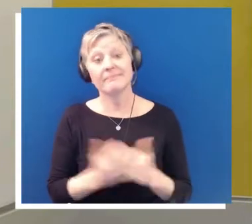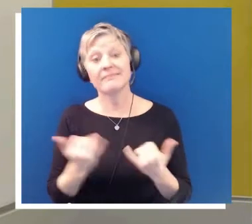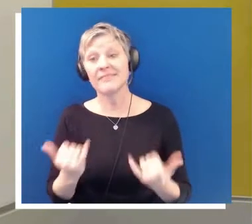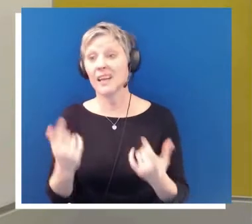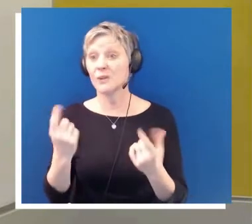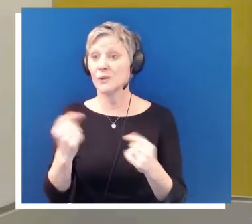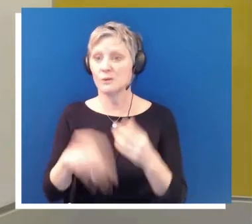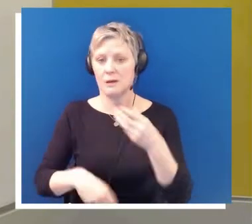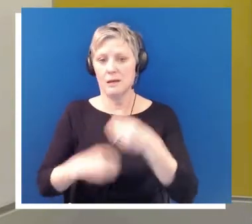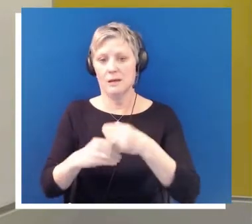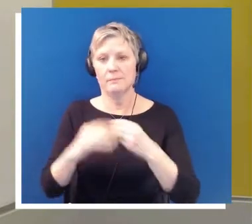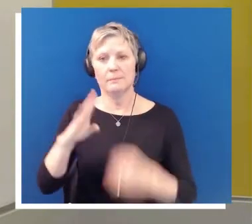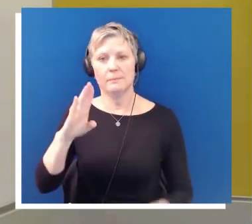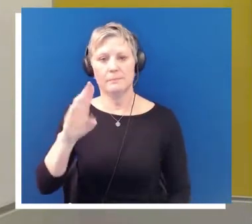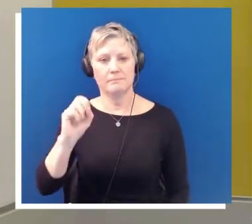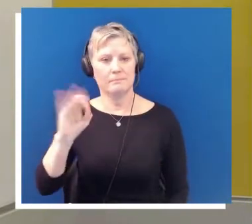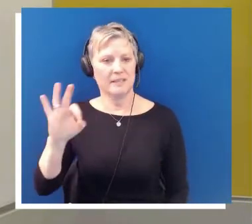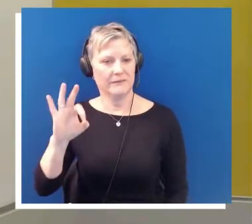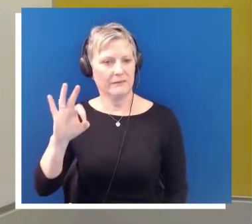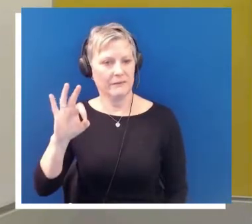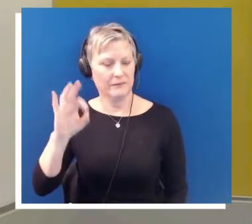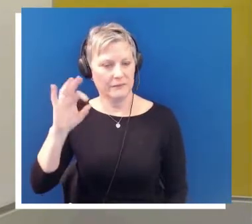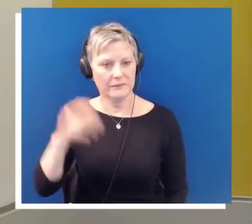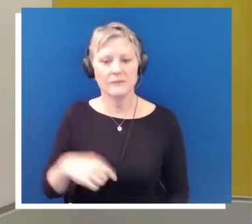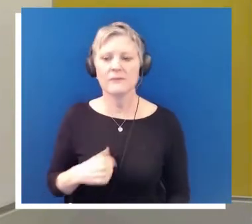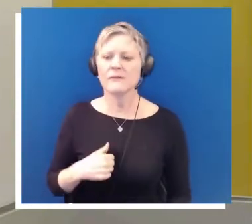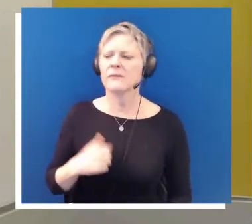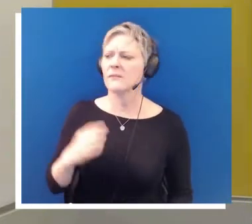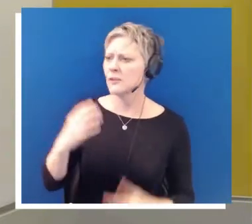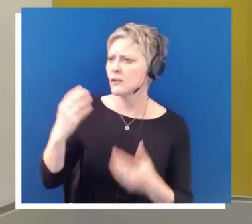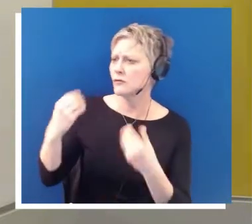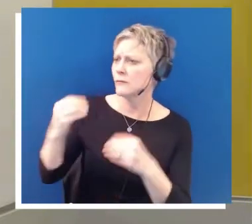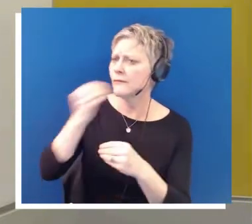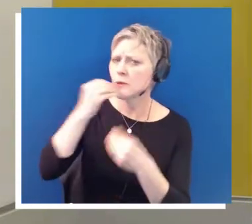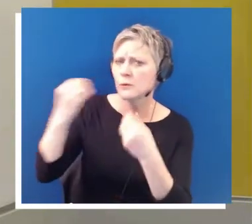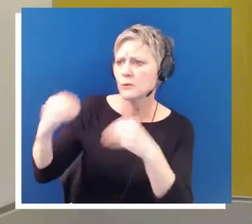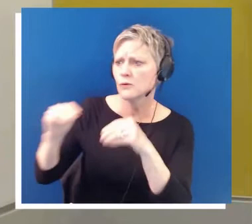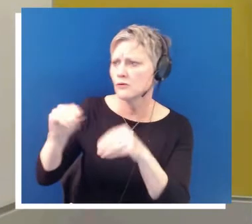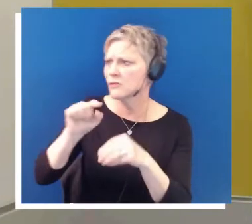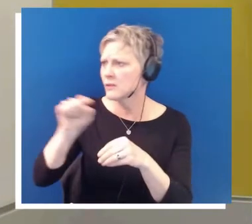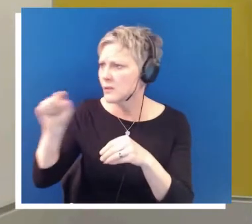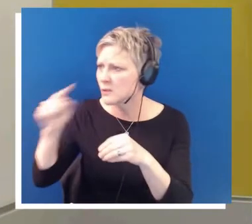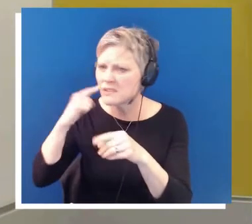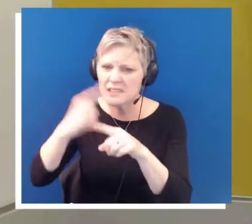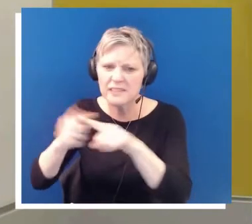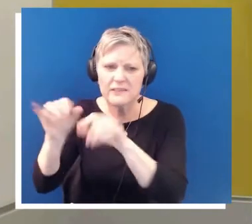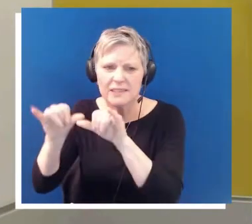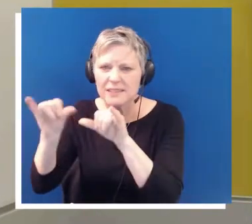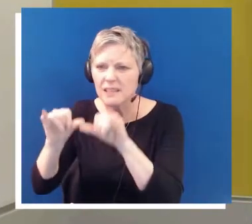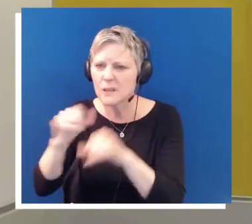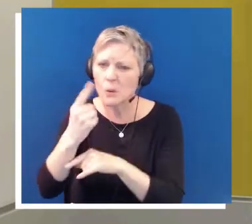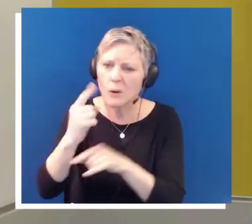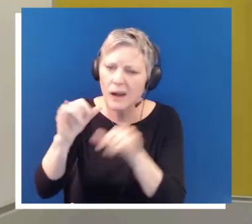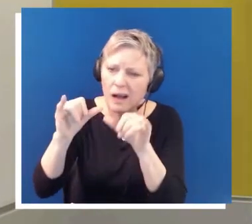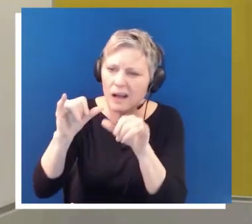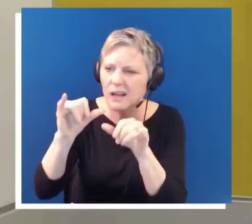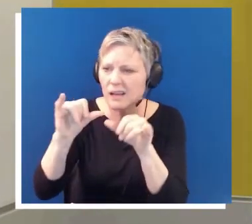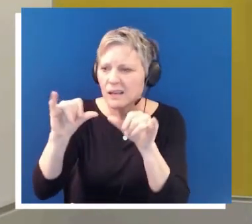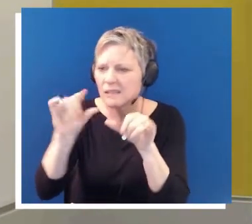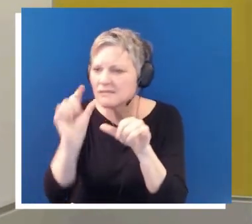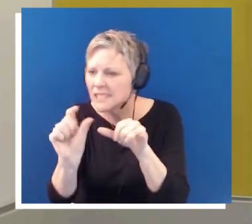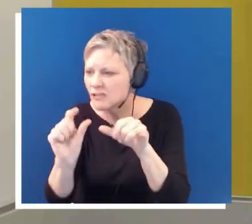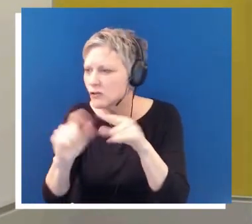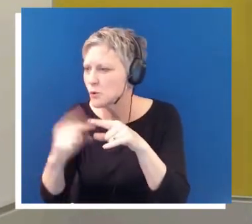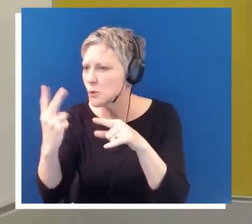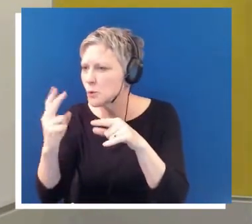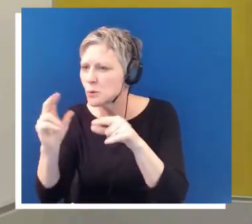beef. And what you can use is if you go to the store, you'll actually see the packaged 1-inch or 2-inch cubes of beef. Perfect. It's usually from